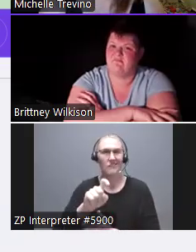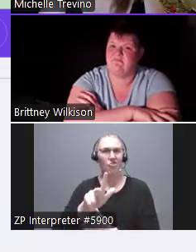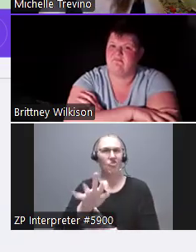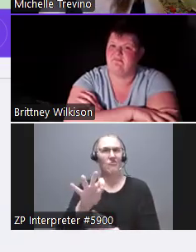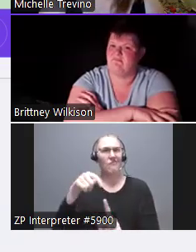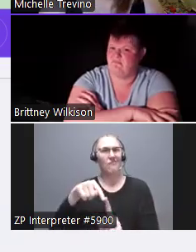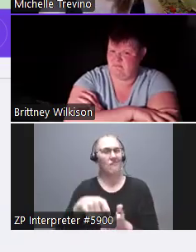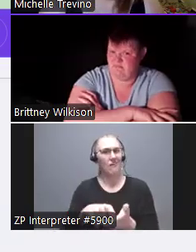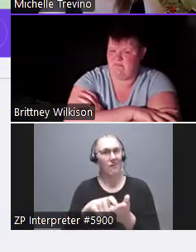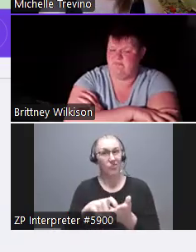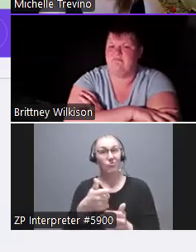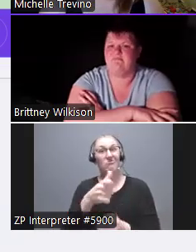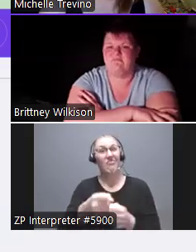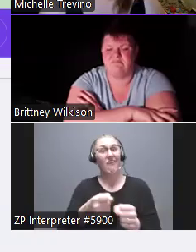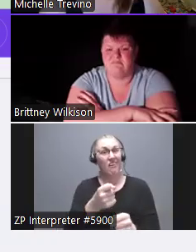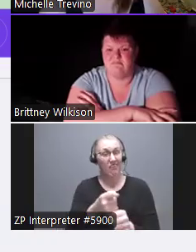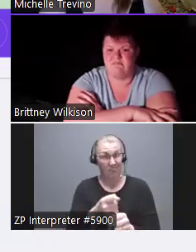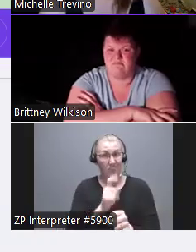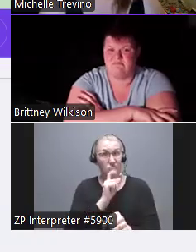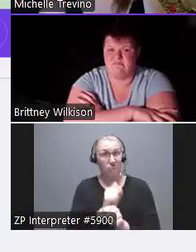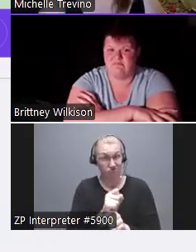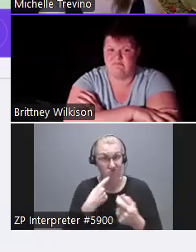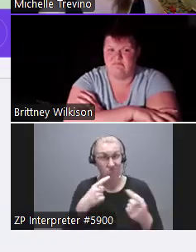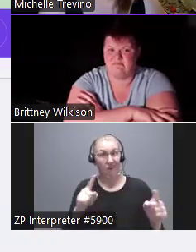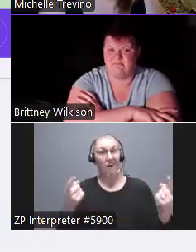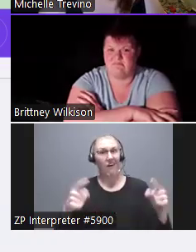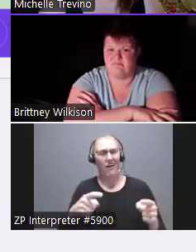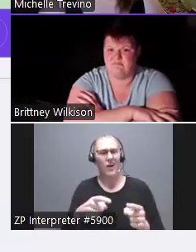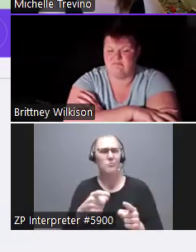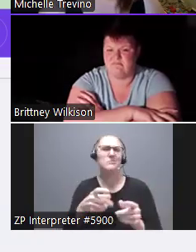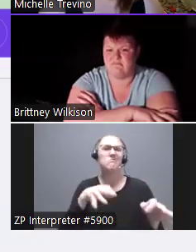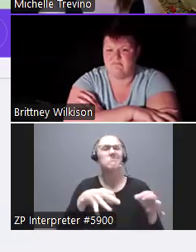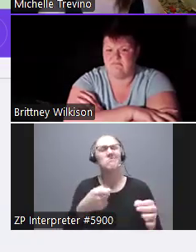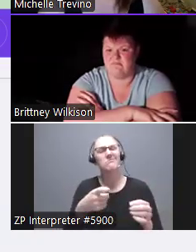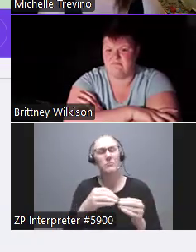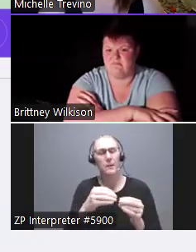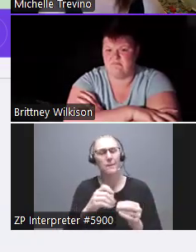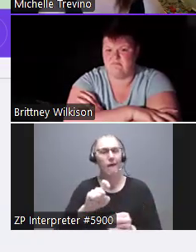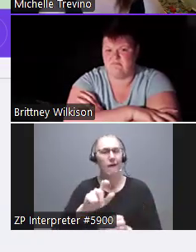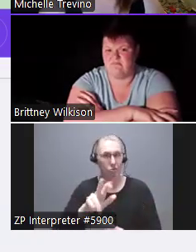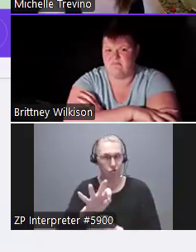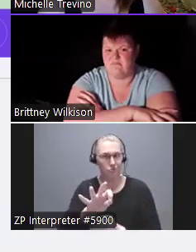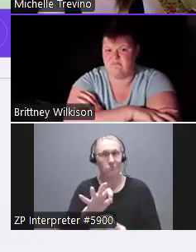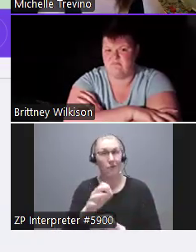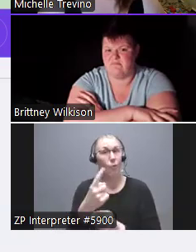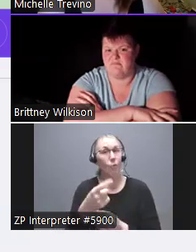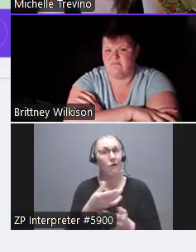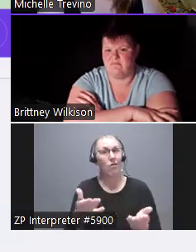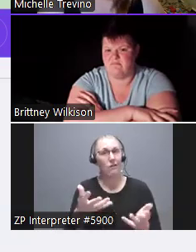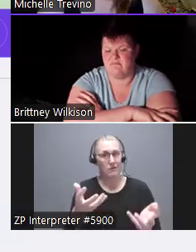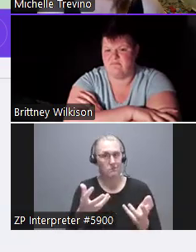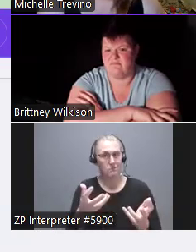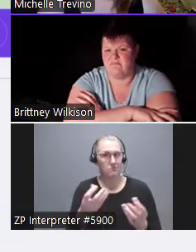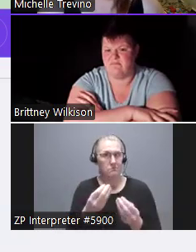I'm going to tell you a little bit more about X39. One of the things that I want to note is that he is a man